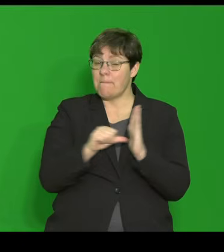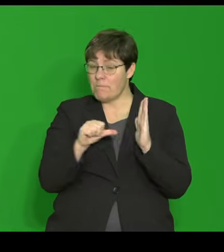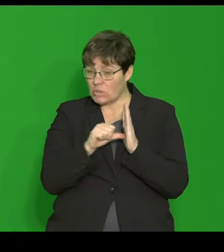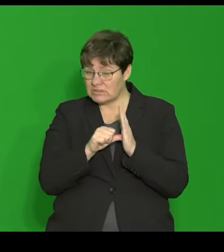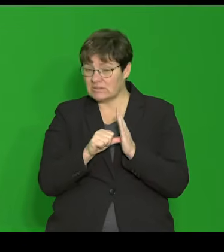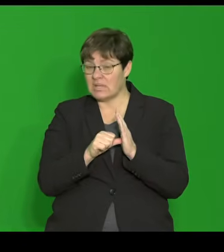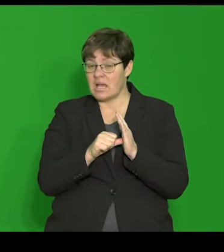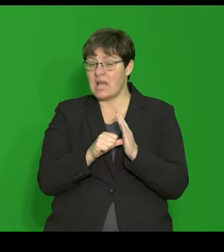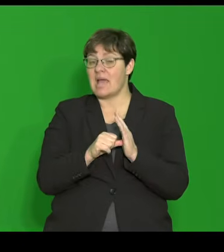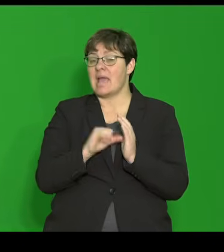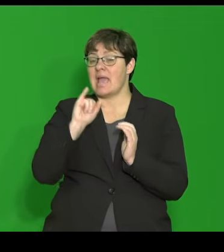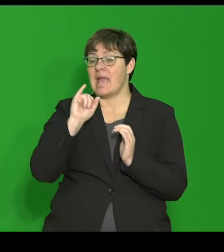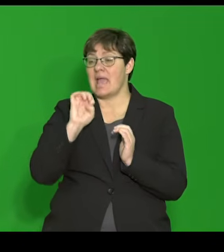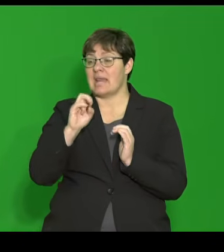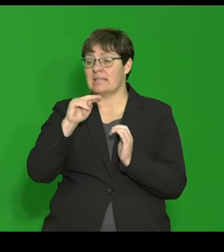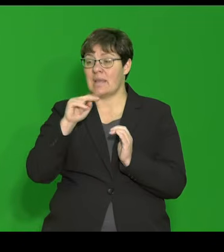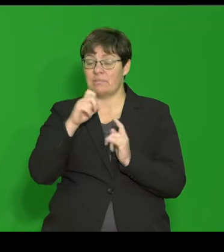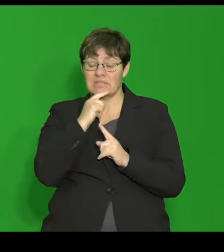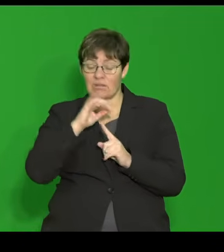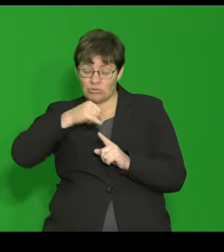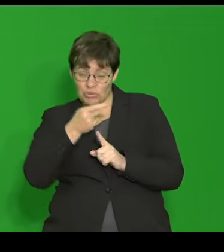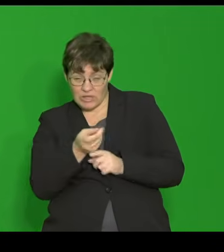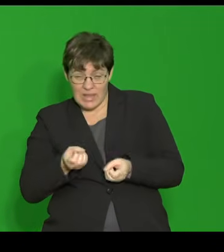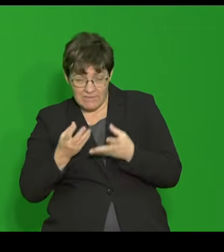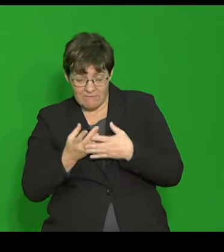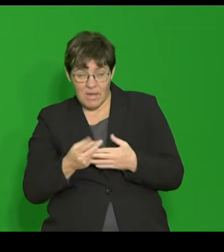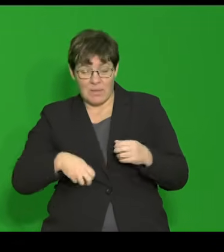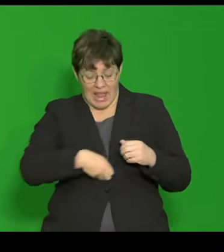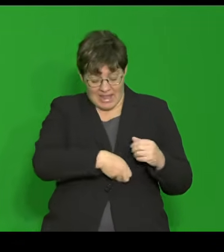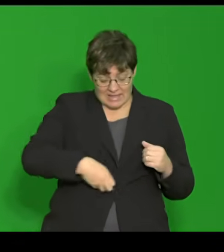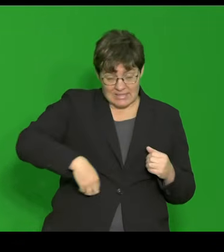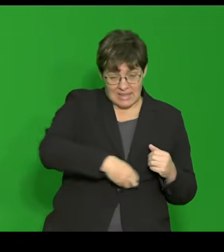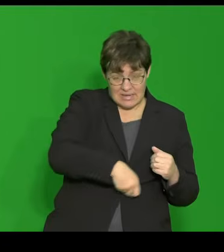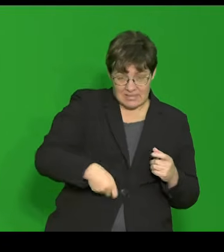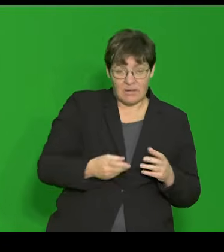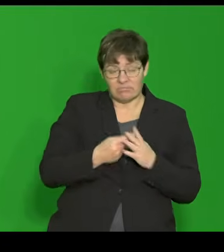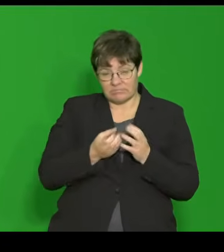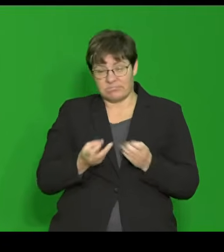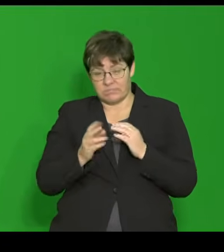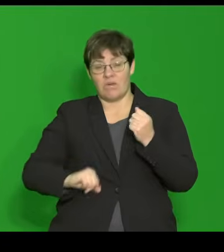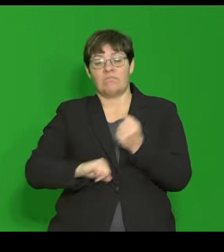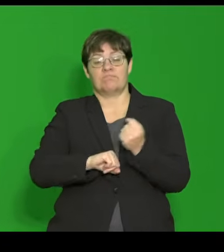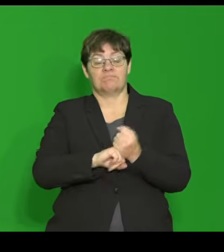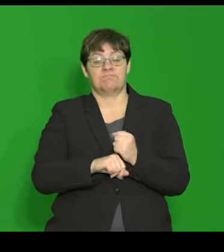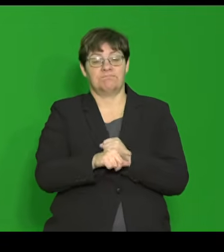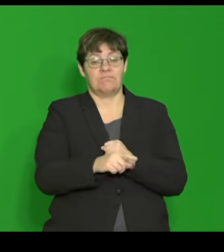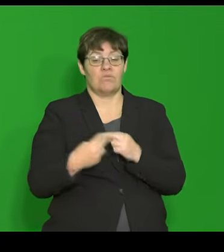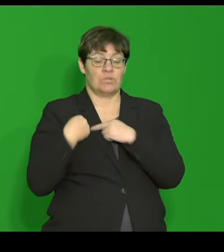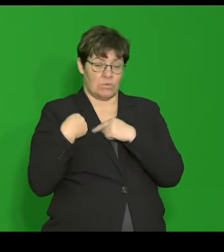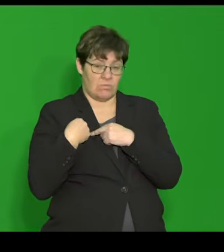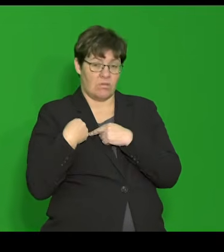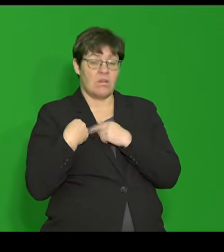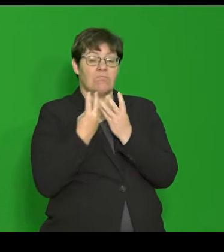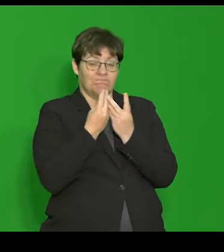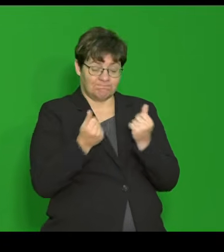important protein digesting enzymes, along with the intestine producing enzymes that are responsible for